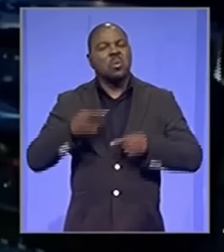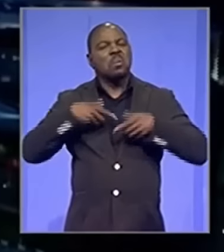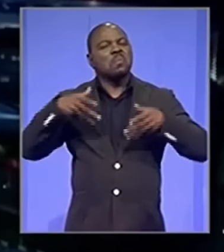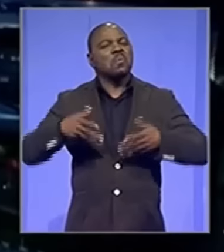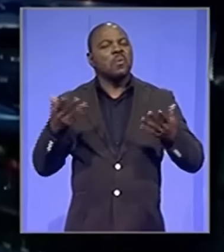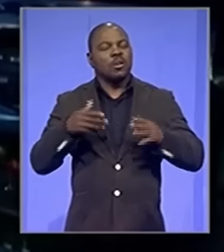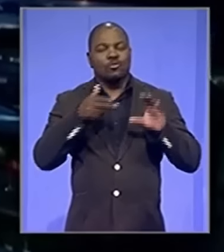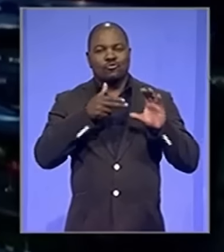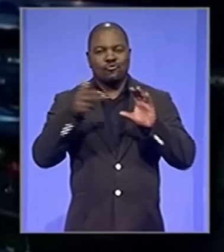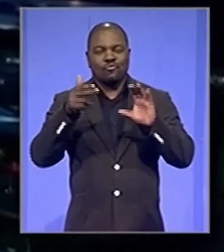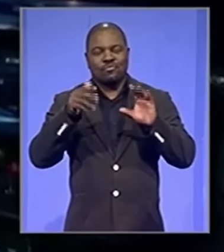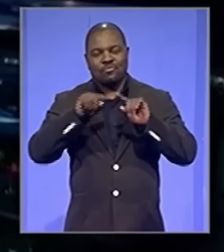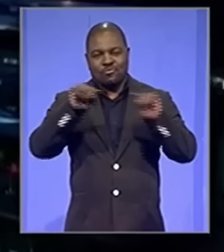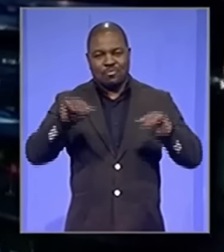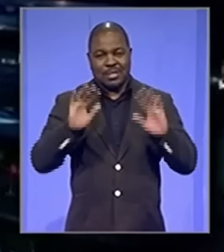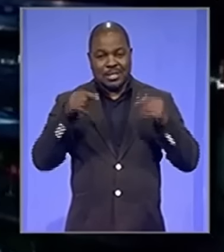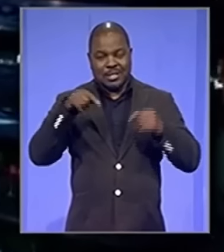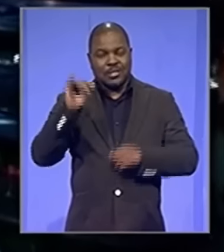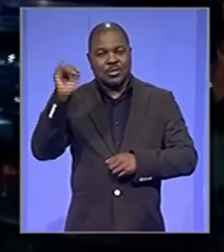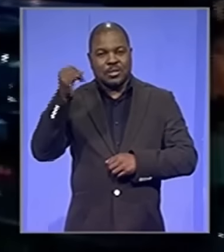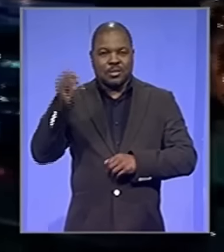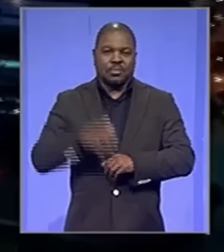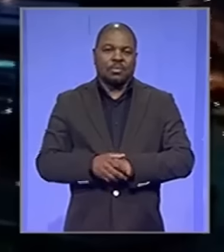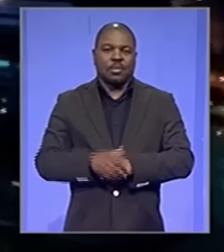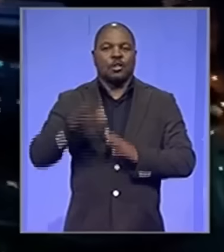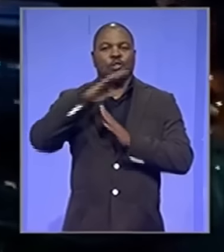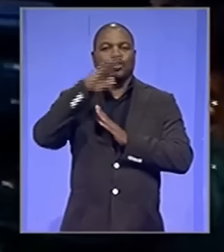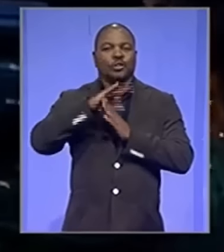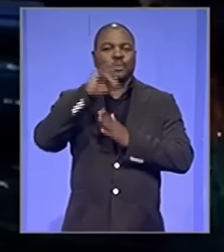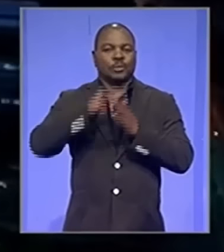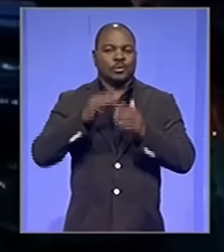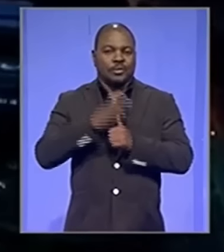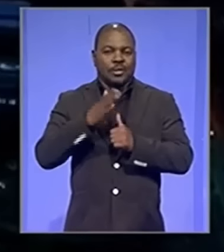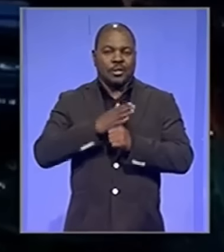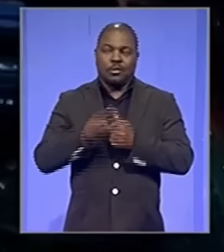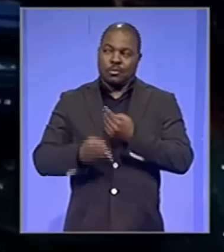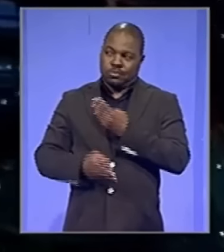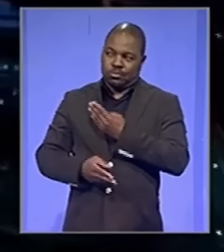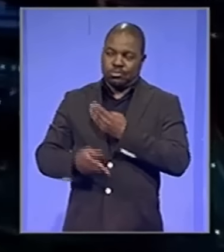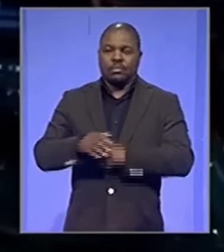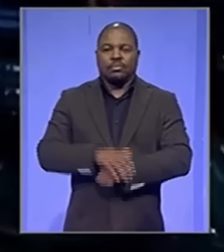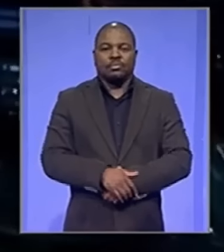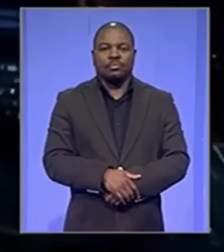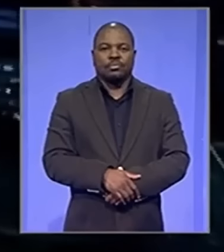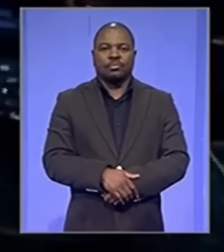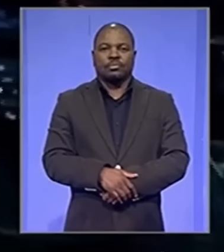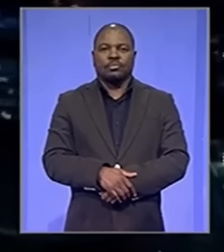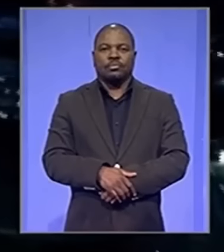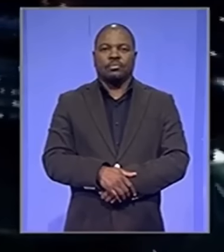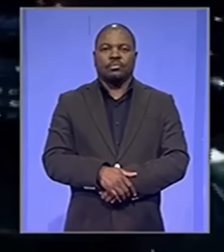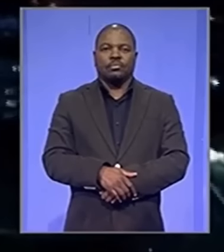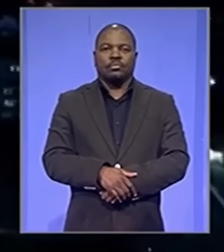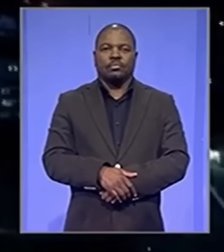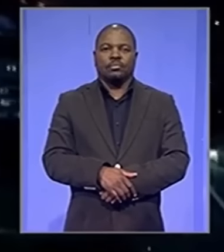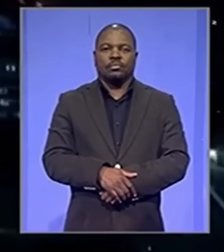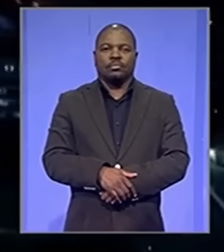studio 10 Auckland Park re thoma pele ka dihlogo tsa ditaba tseo di etile go pele.